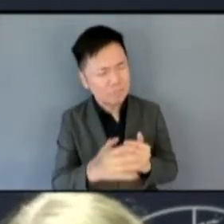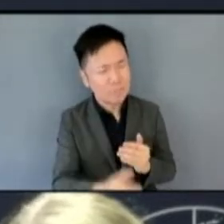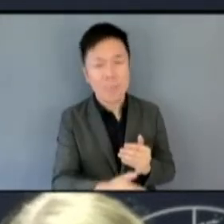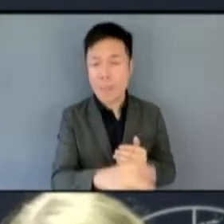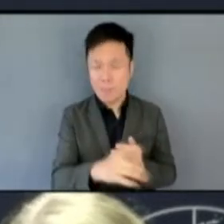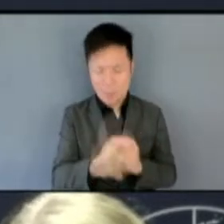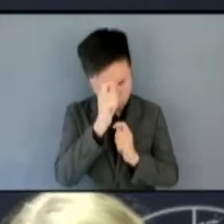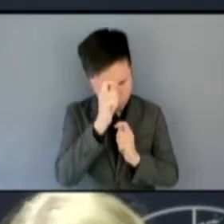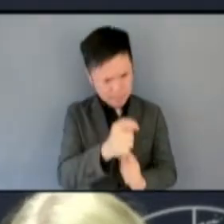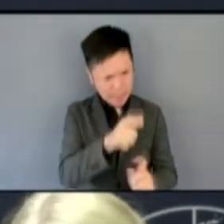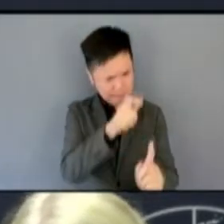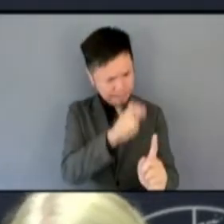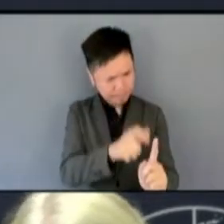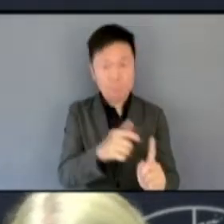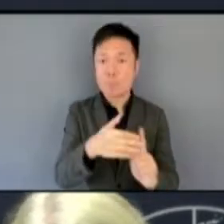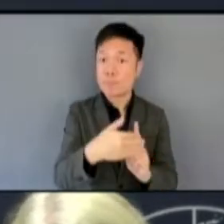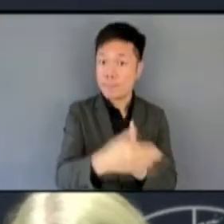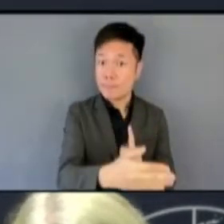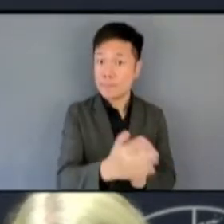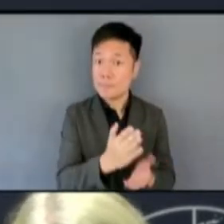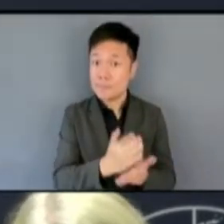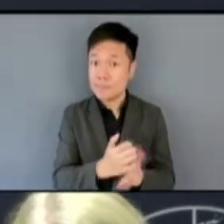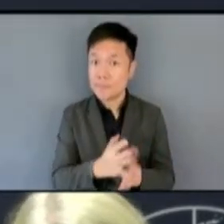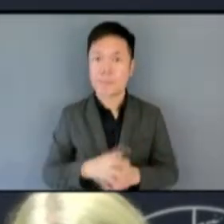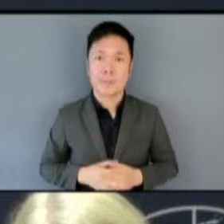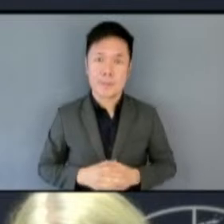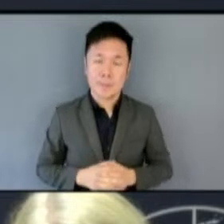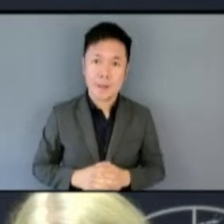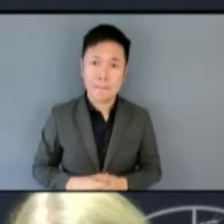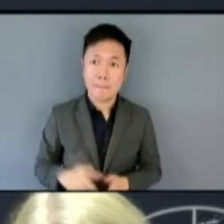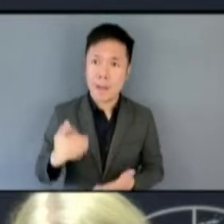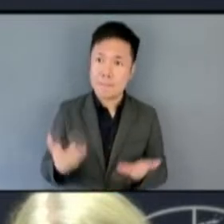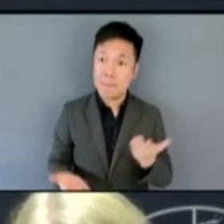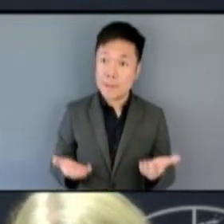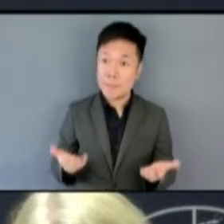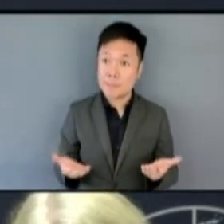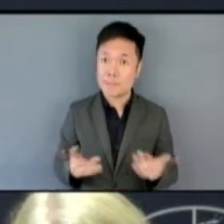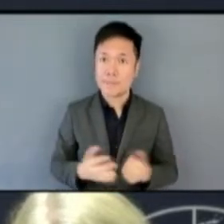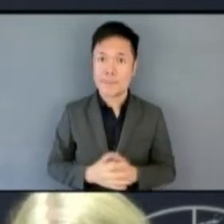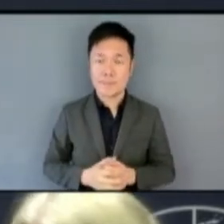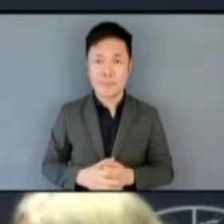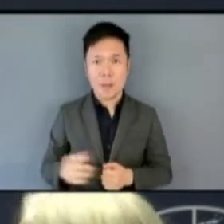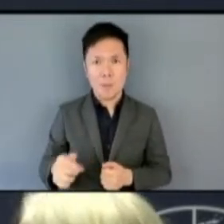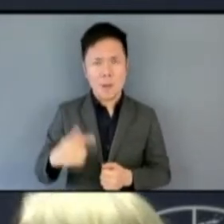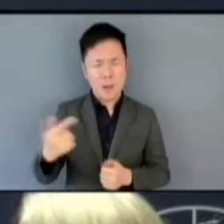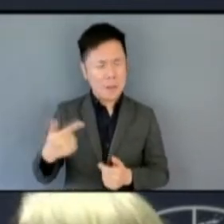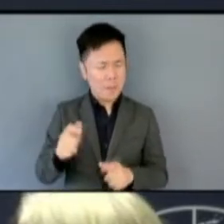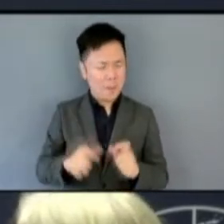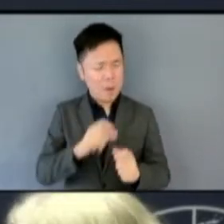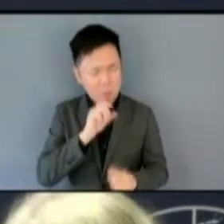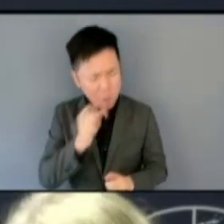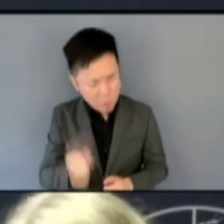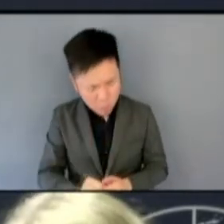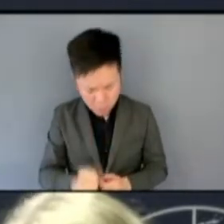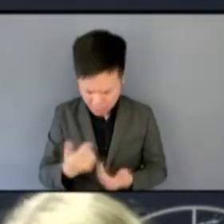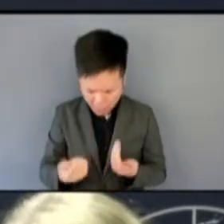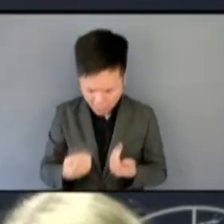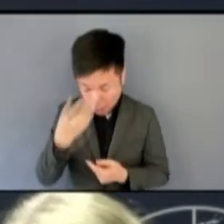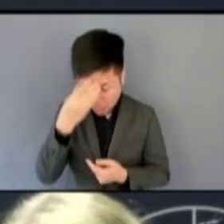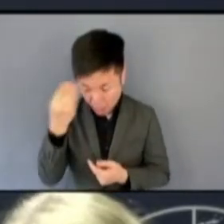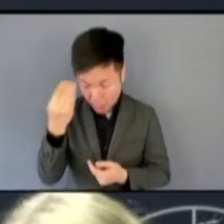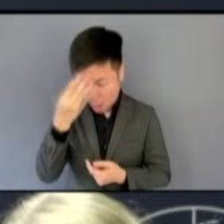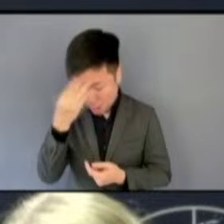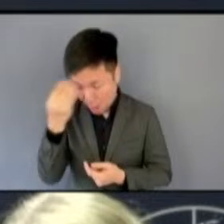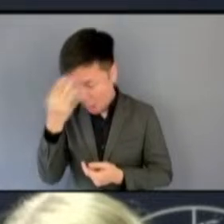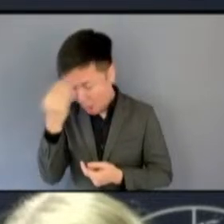person, right, needing the care. But actually at a certain point, let's say, for example, when dementia sort of advances, and it becomes about the person